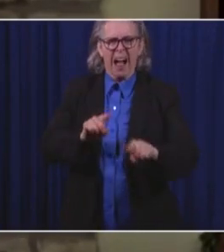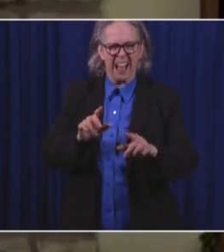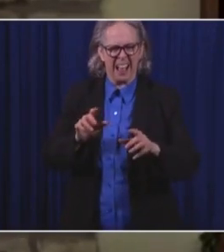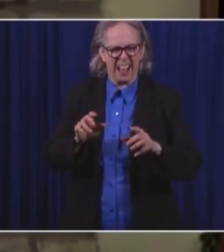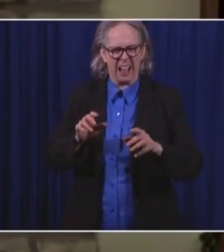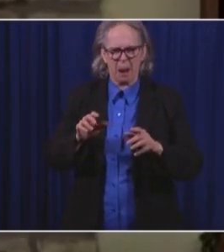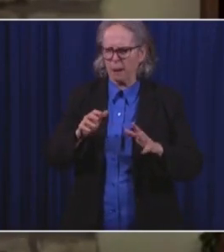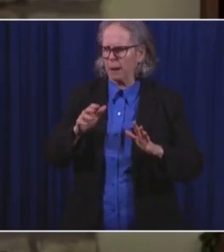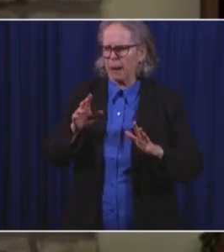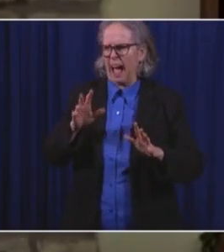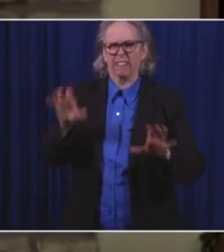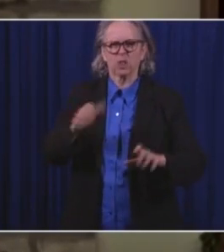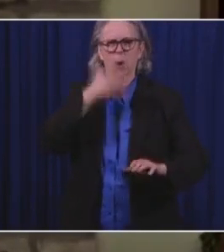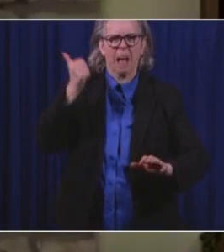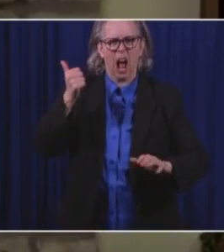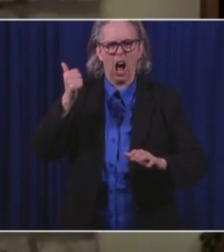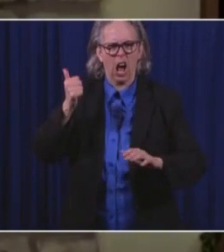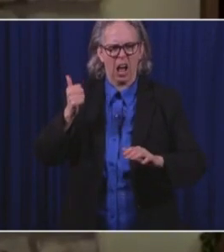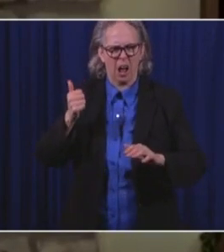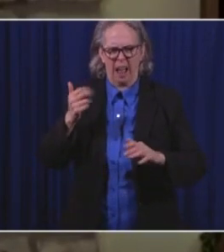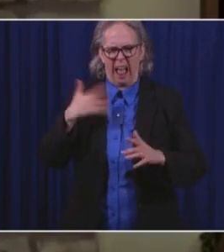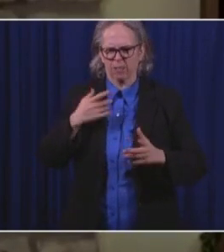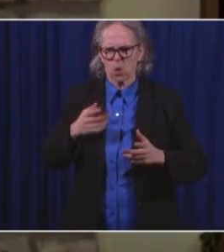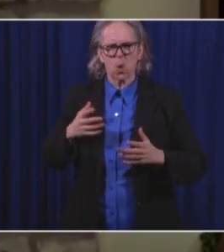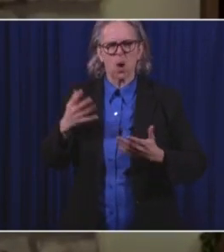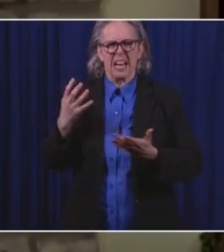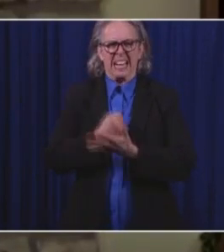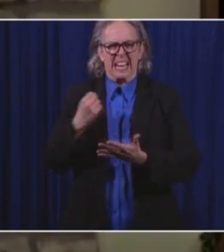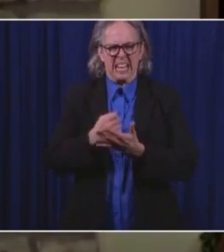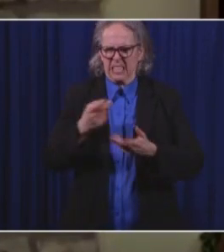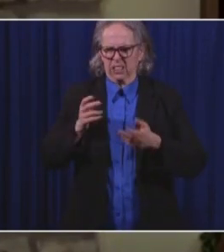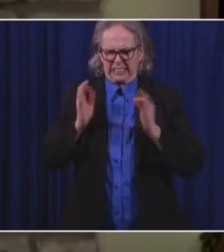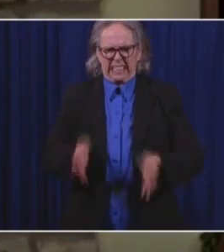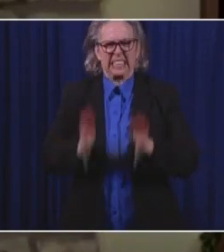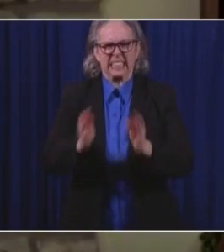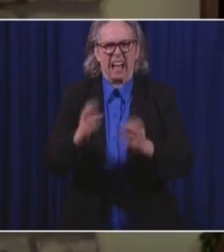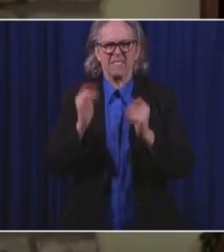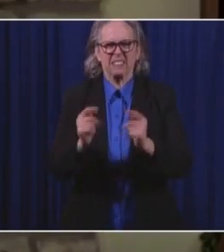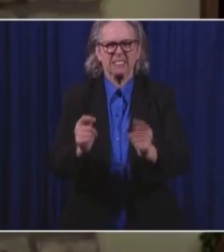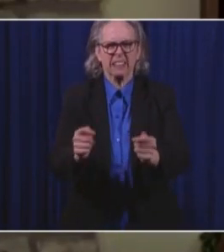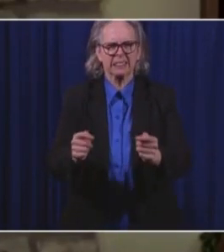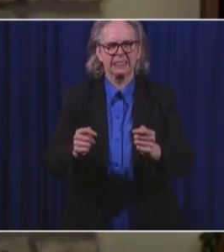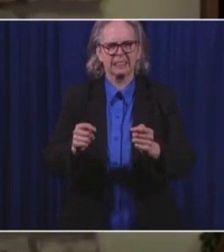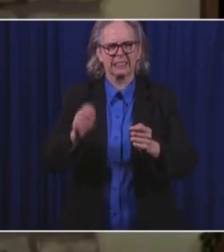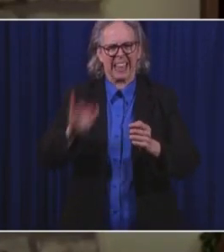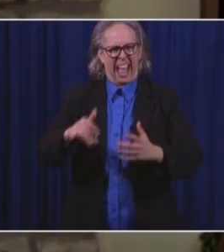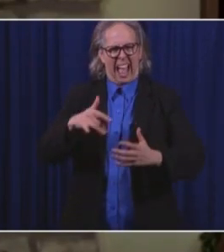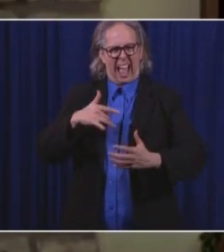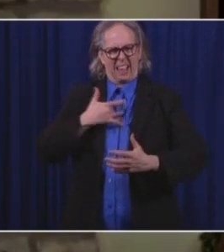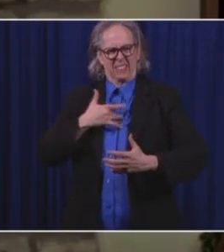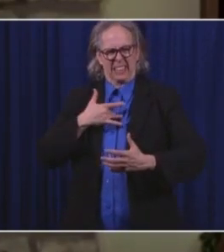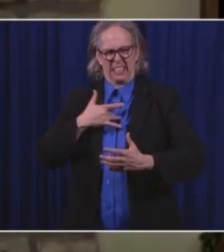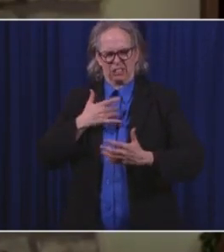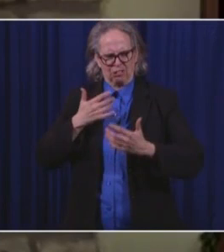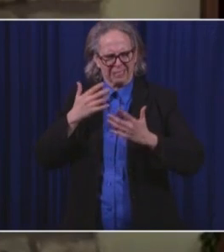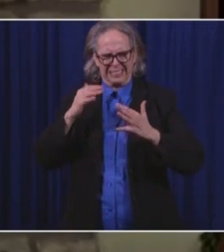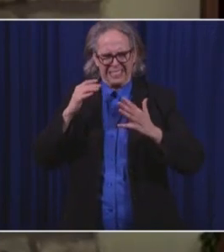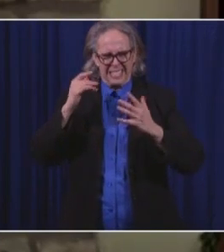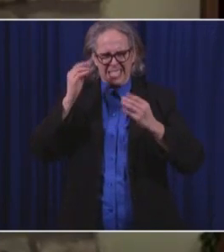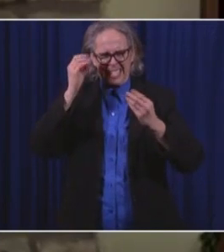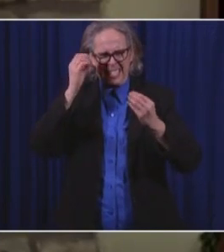are. So we try to take things that we know will make a